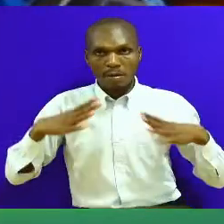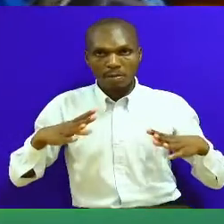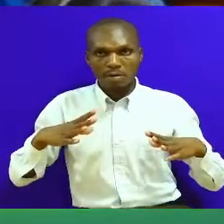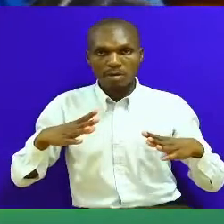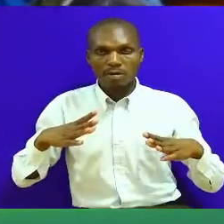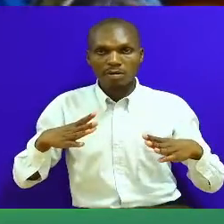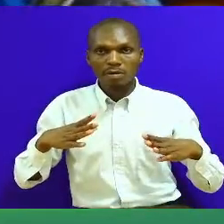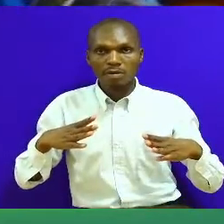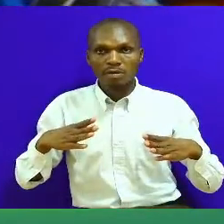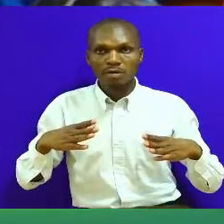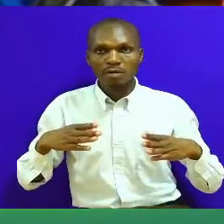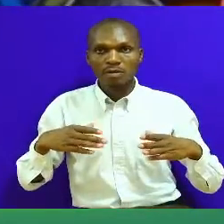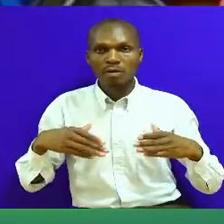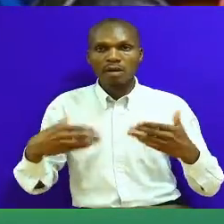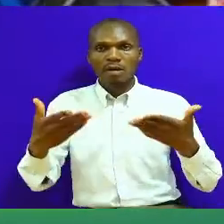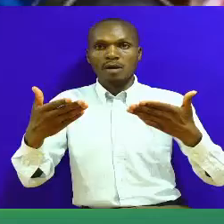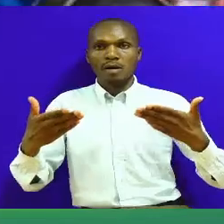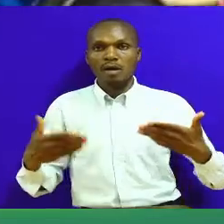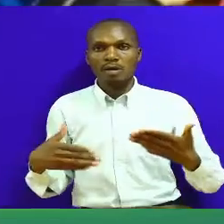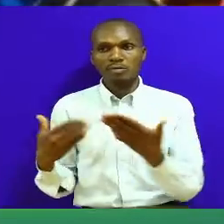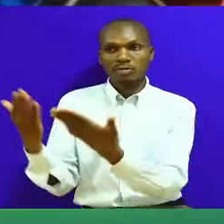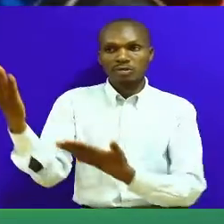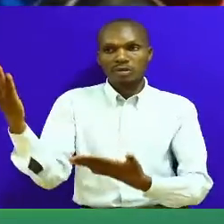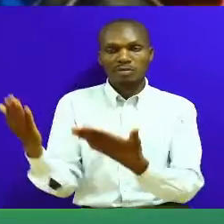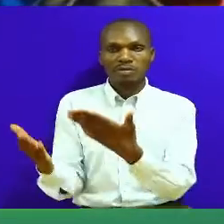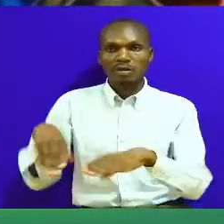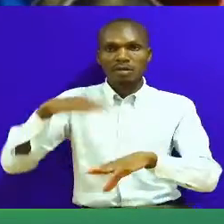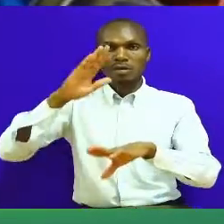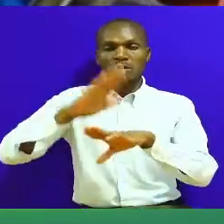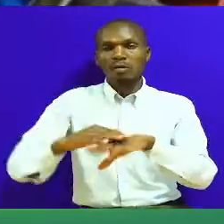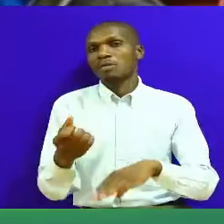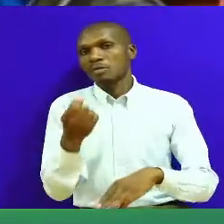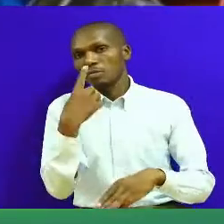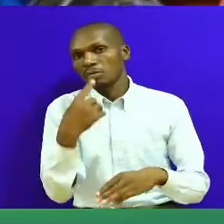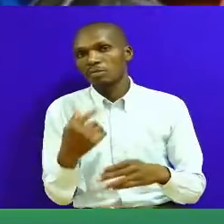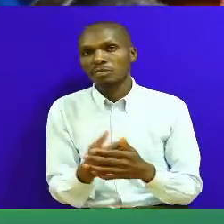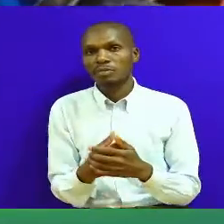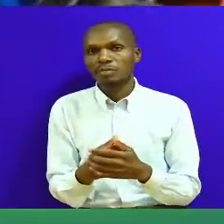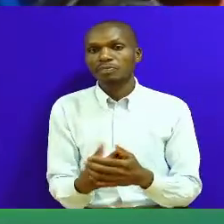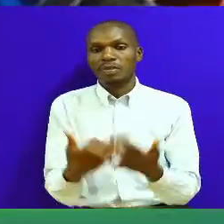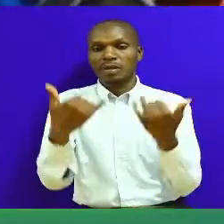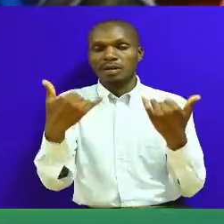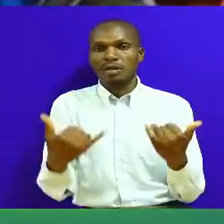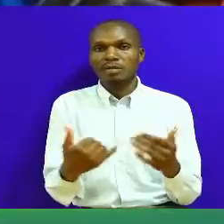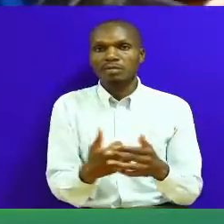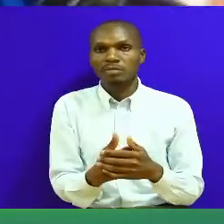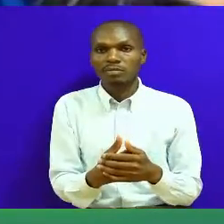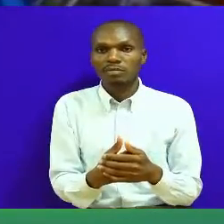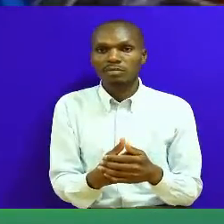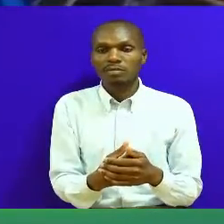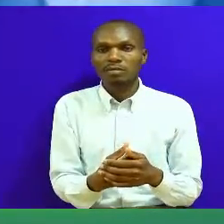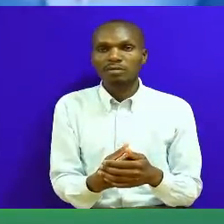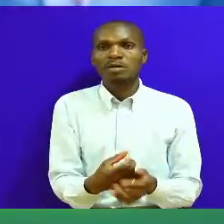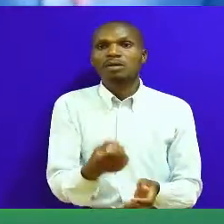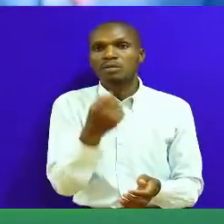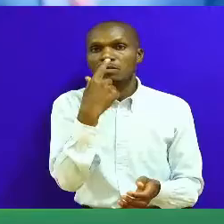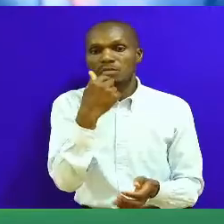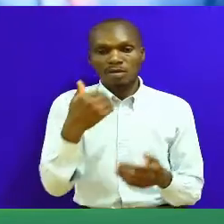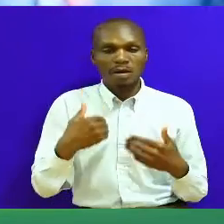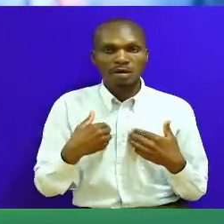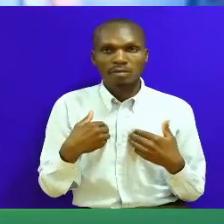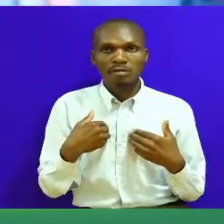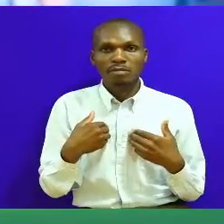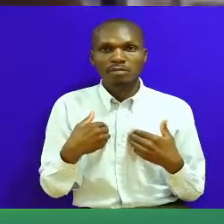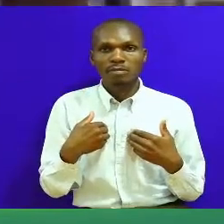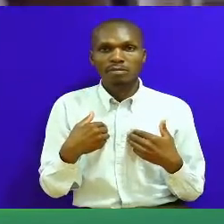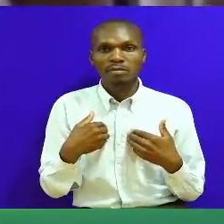wanyora essential services ya, ya medicine. Ese wono higa, amalio olega higa,